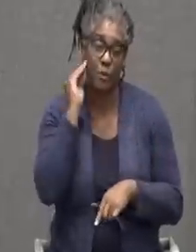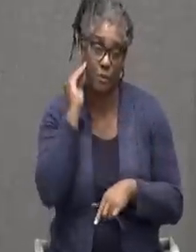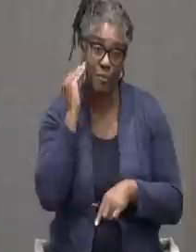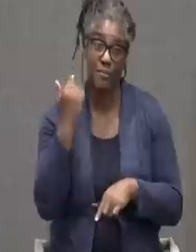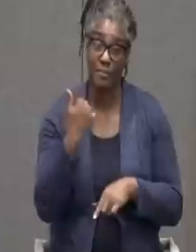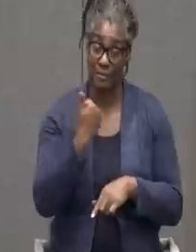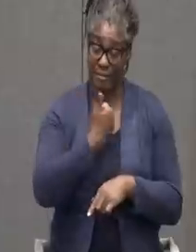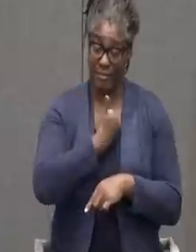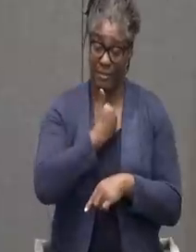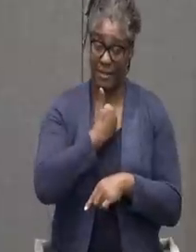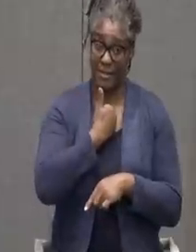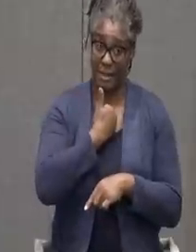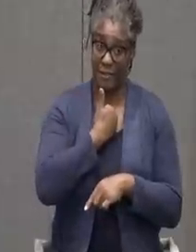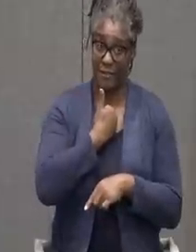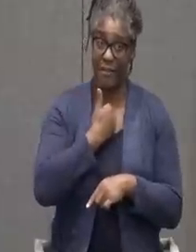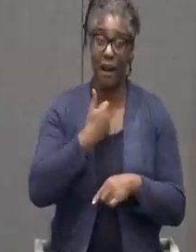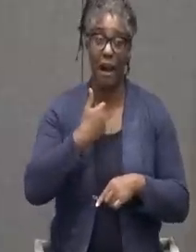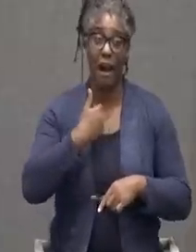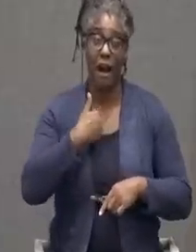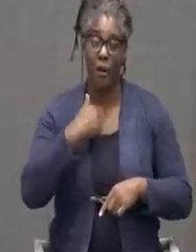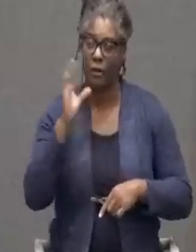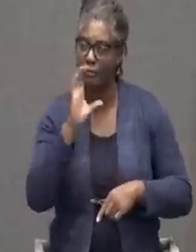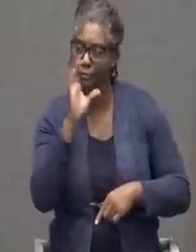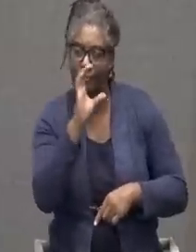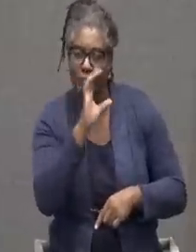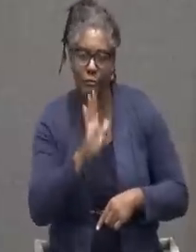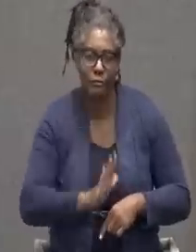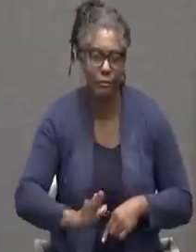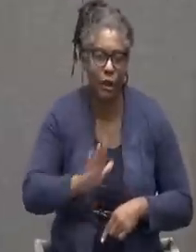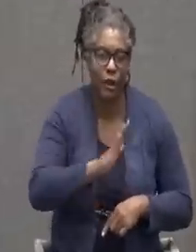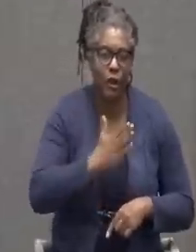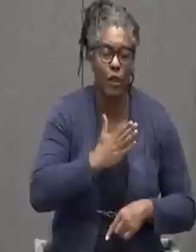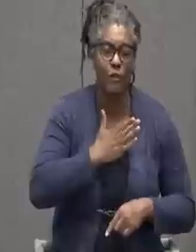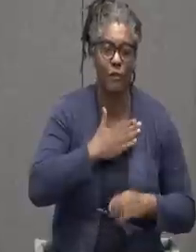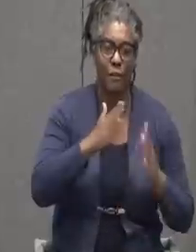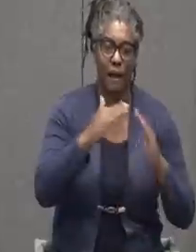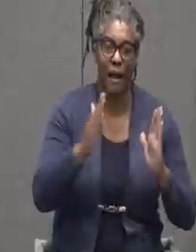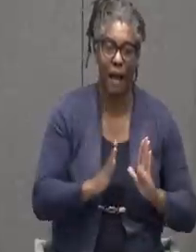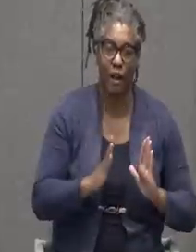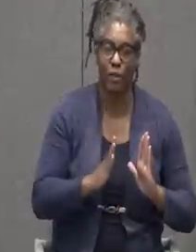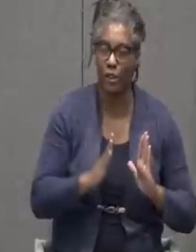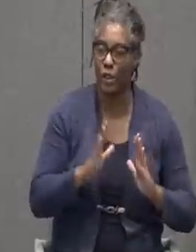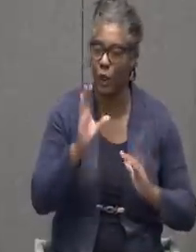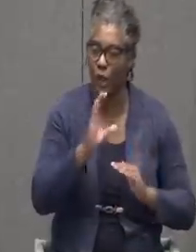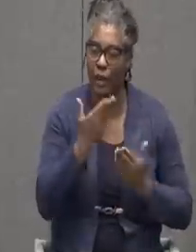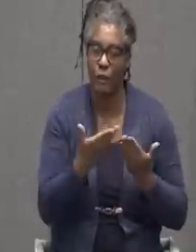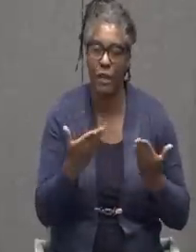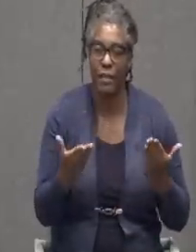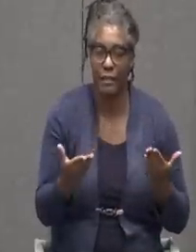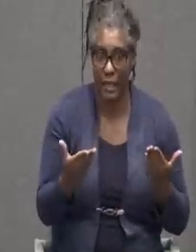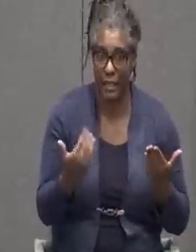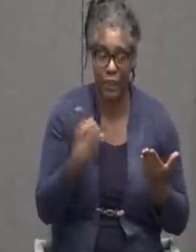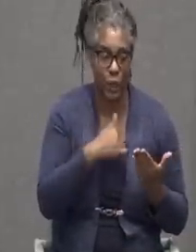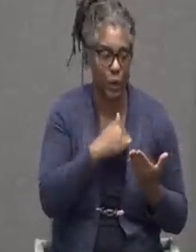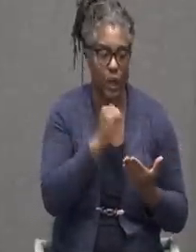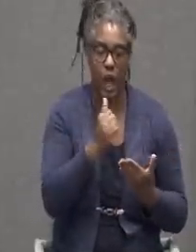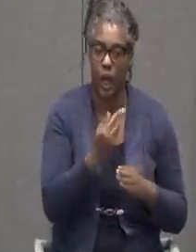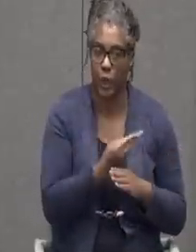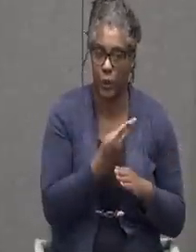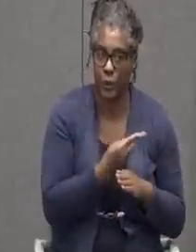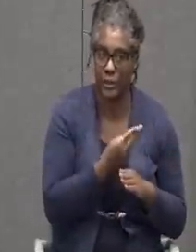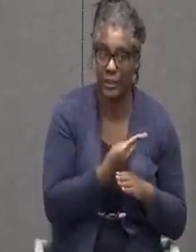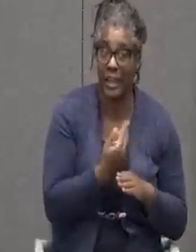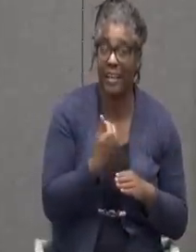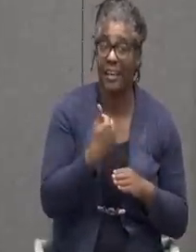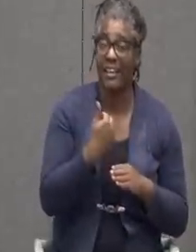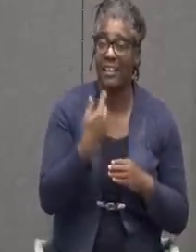personally went through my house to look for items that I could use that were either not being used or that I could